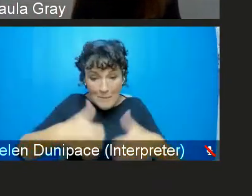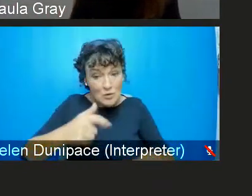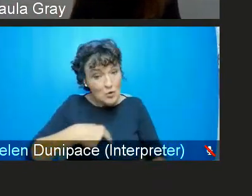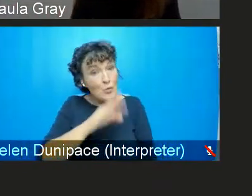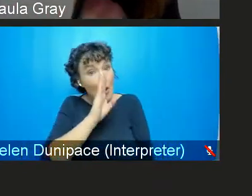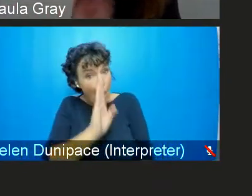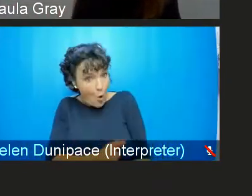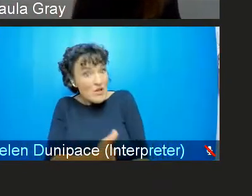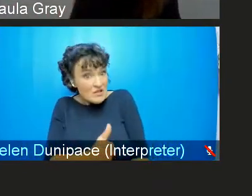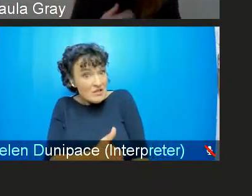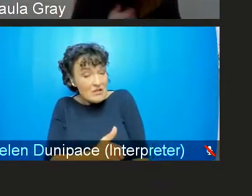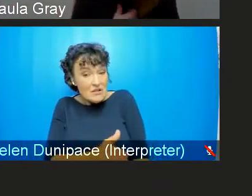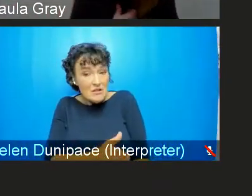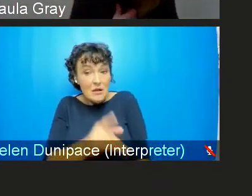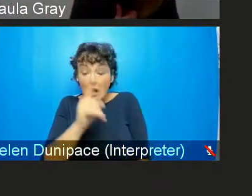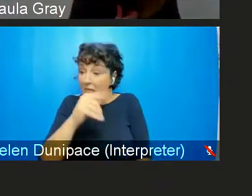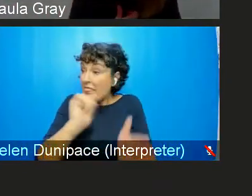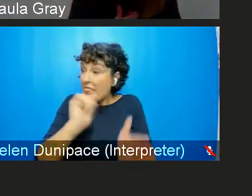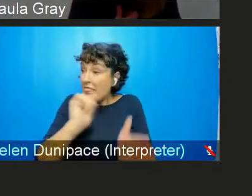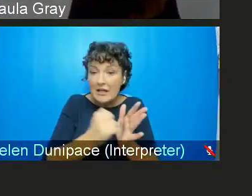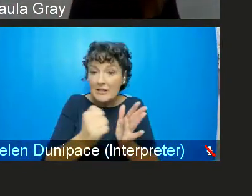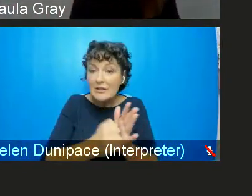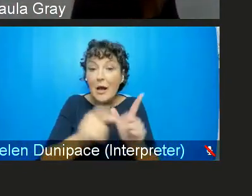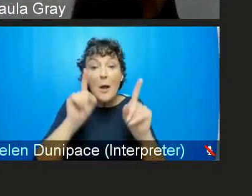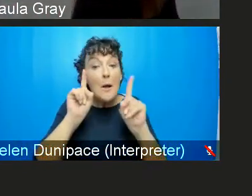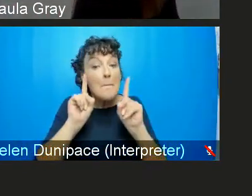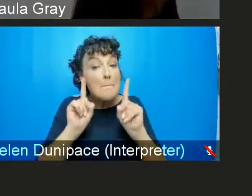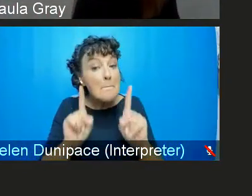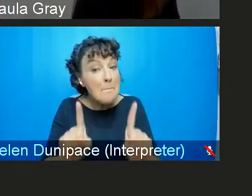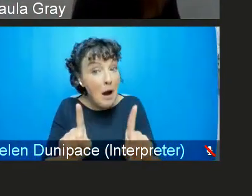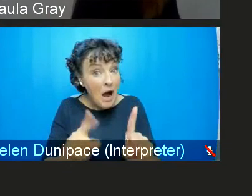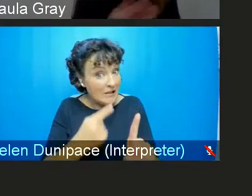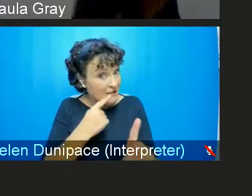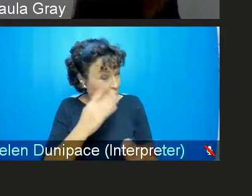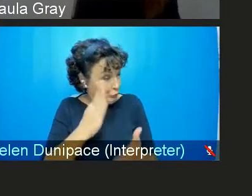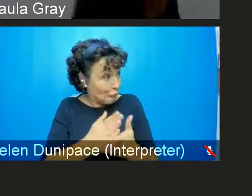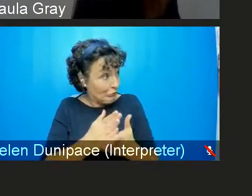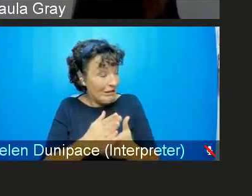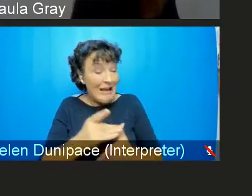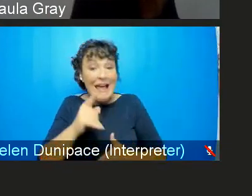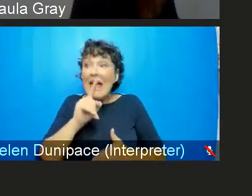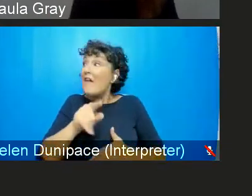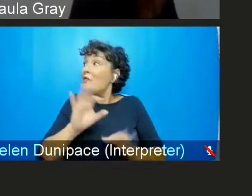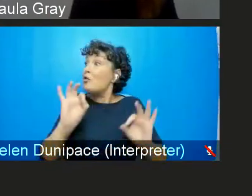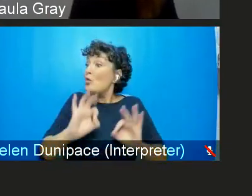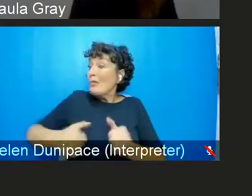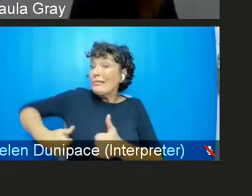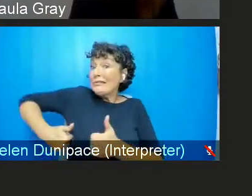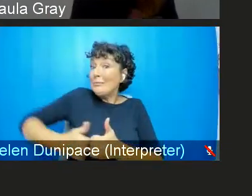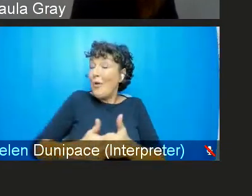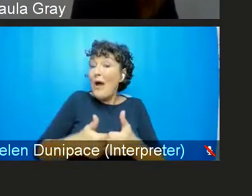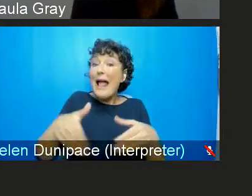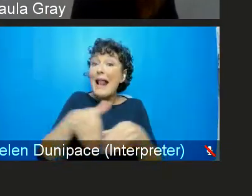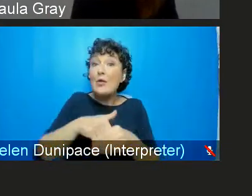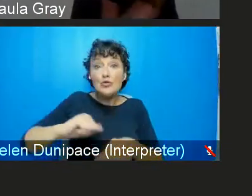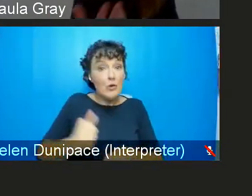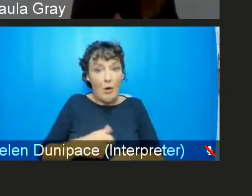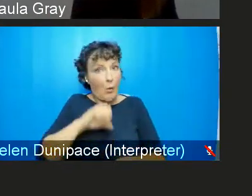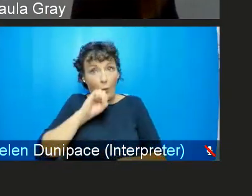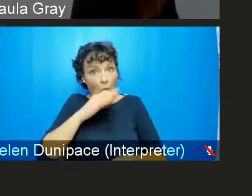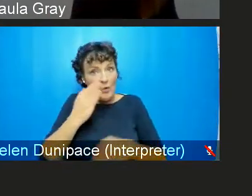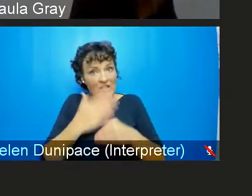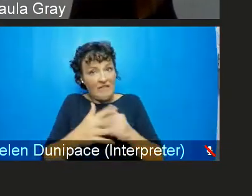that in the advertising, but I don't think we would probably have had the confidence to do that if we hadn't been doing it as part of an internship